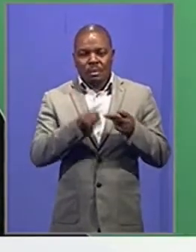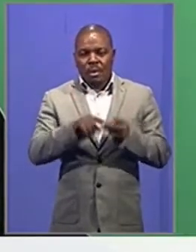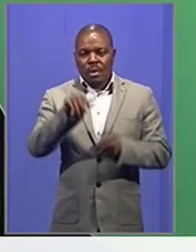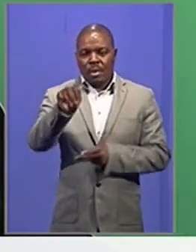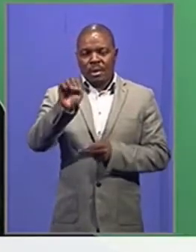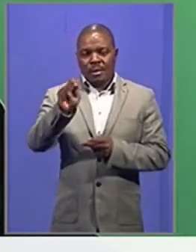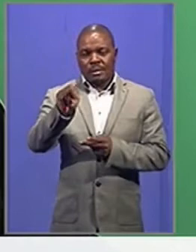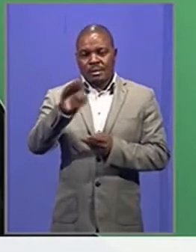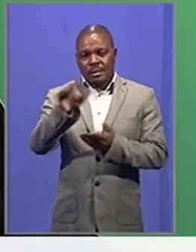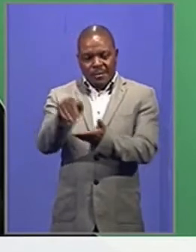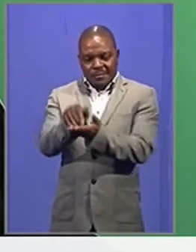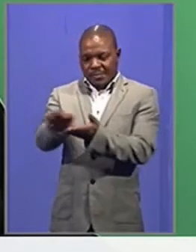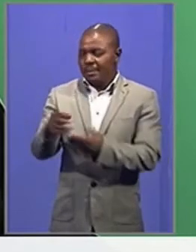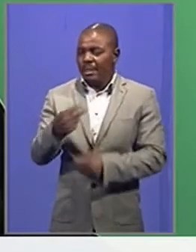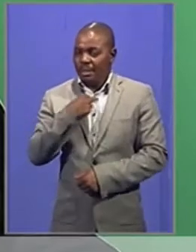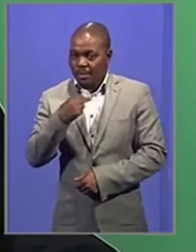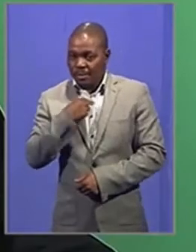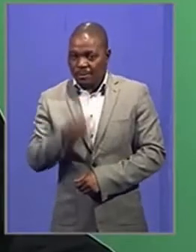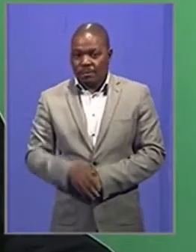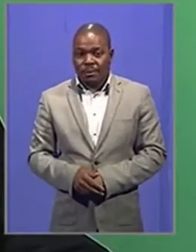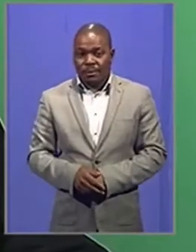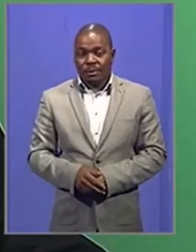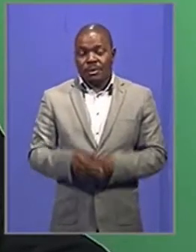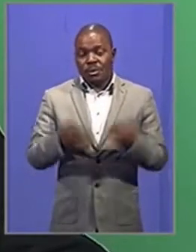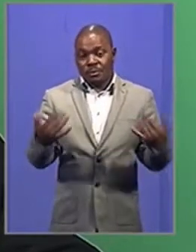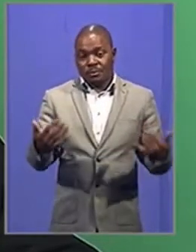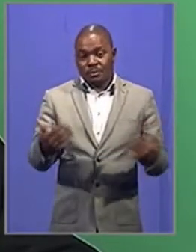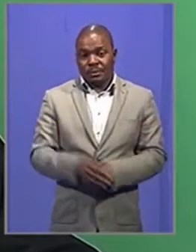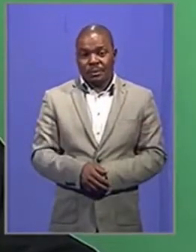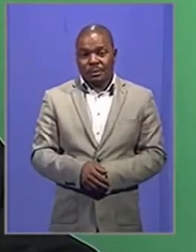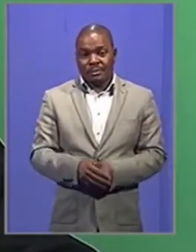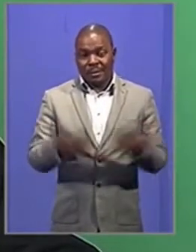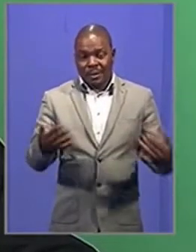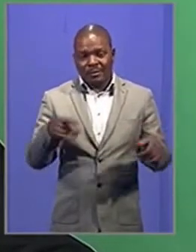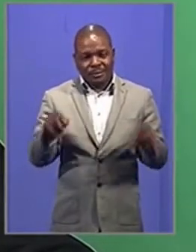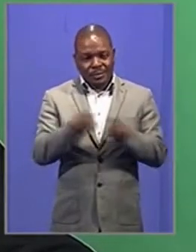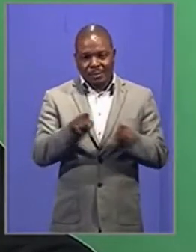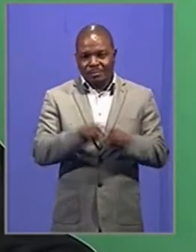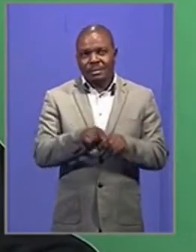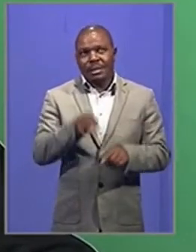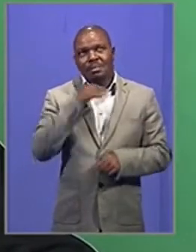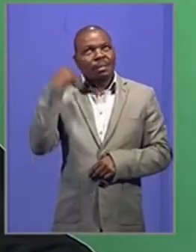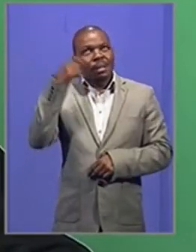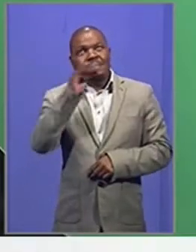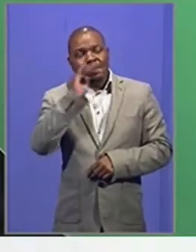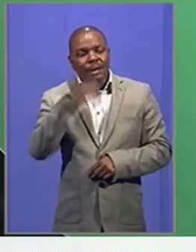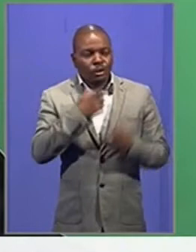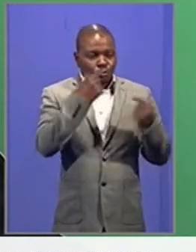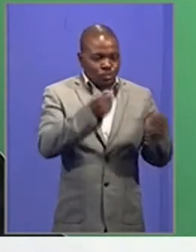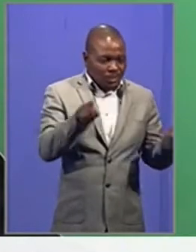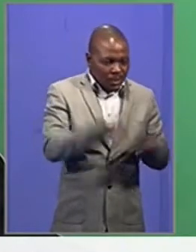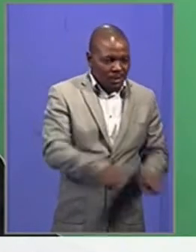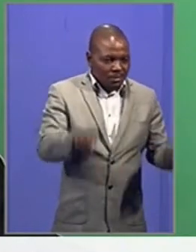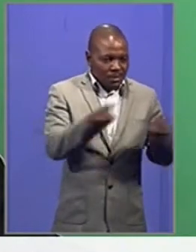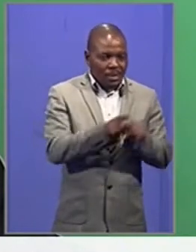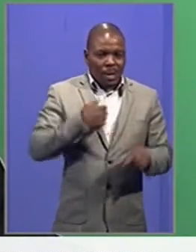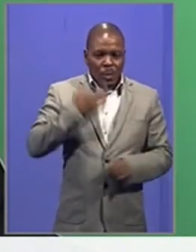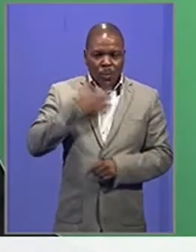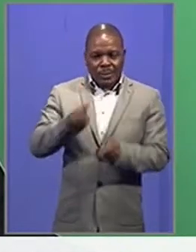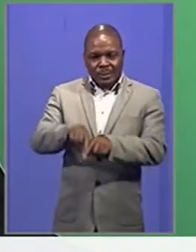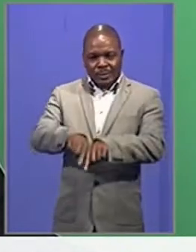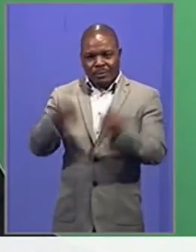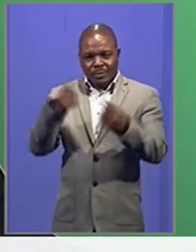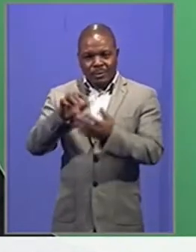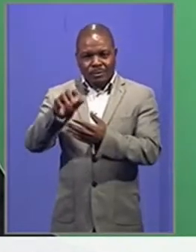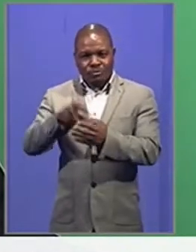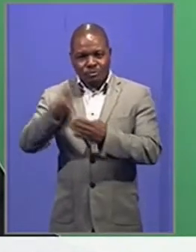ANC. So, you know, the definition of madness is doing the same thing over and over and expecting a different outcome. I'm